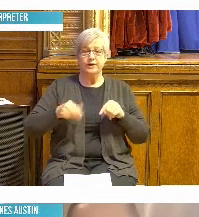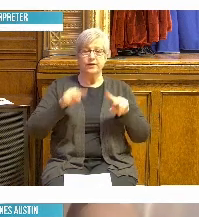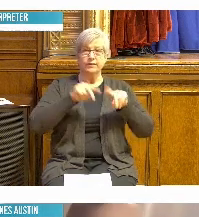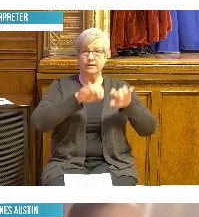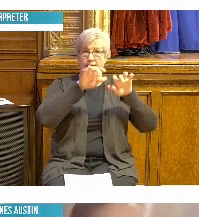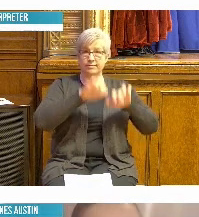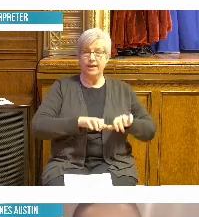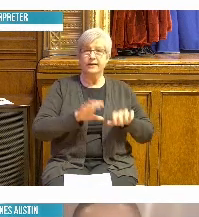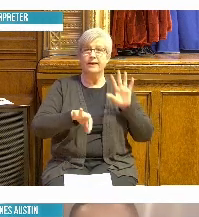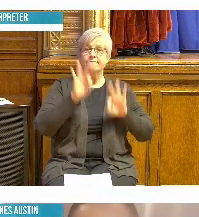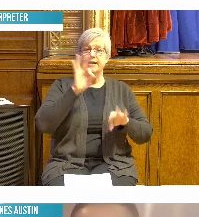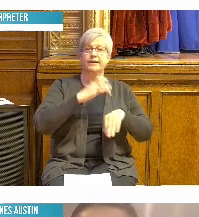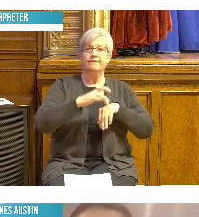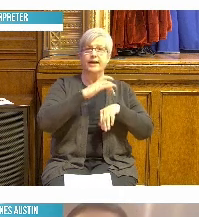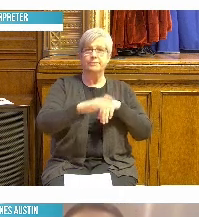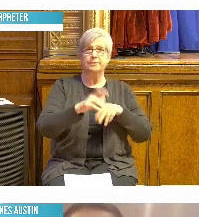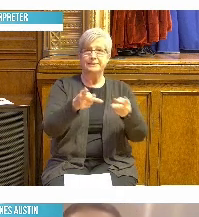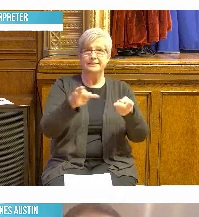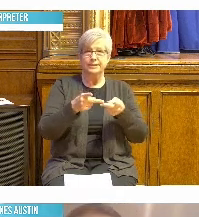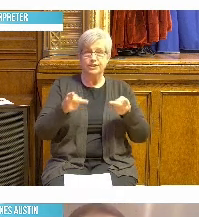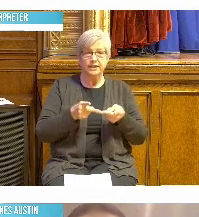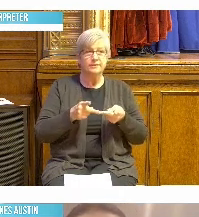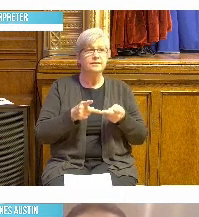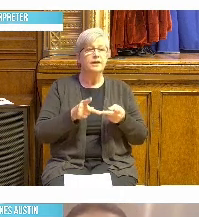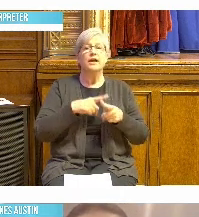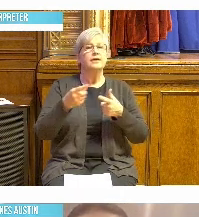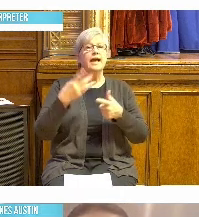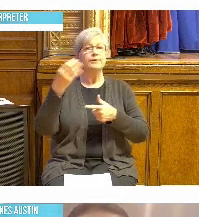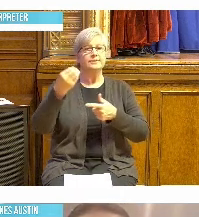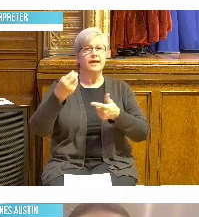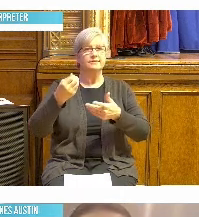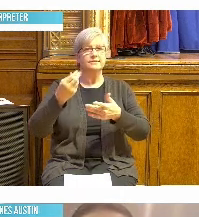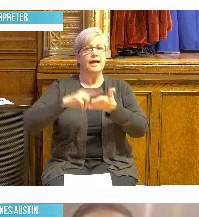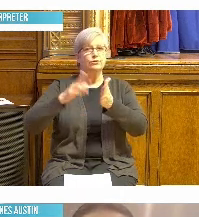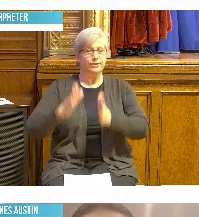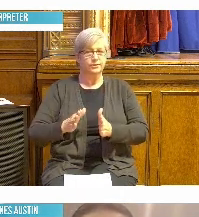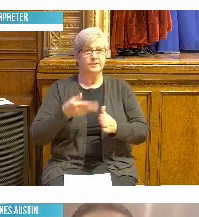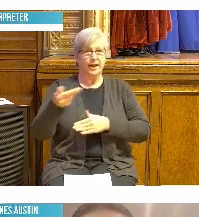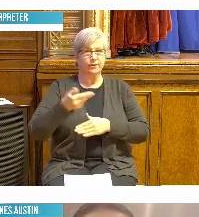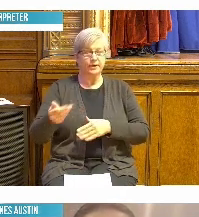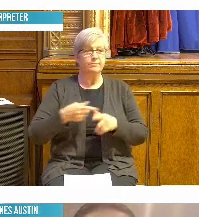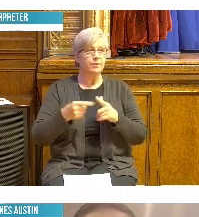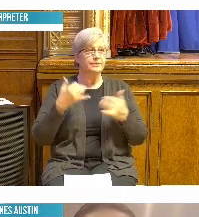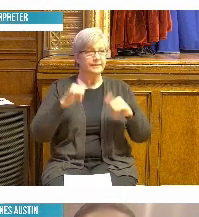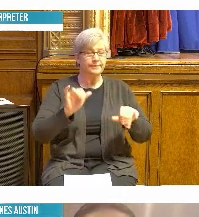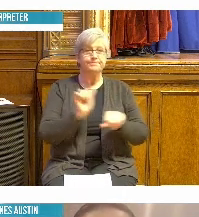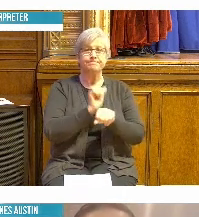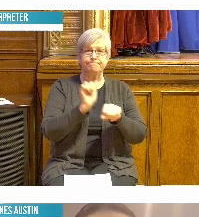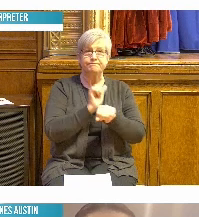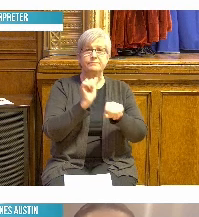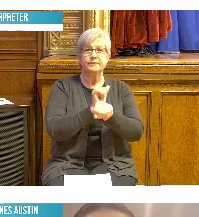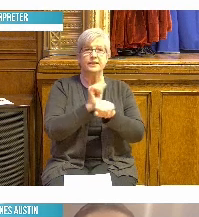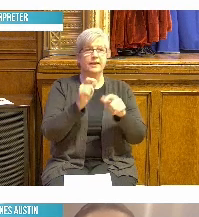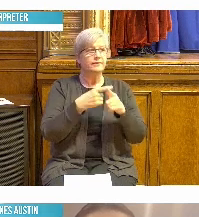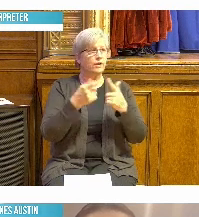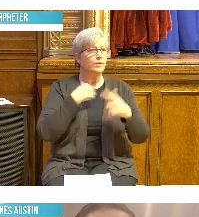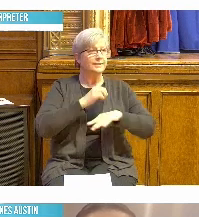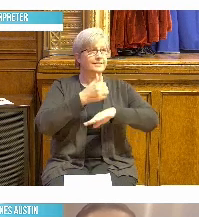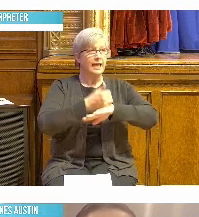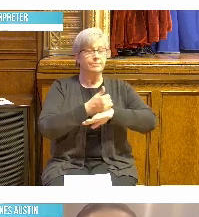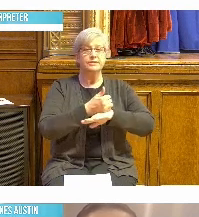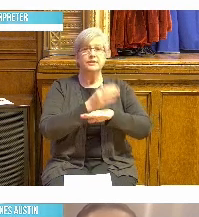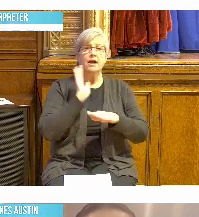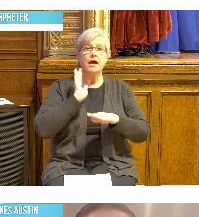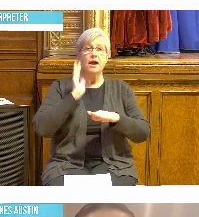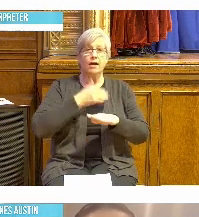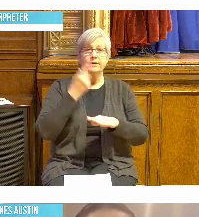website and learn about the hirings, the consultants that we're hiring, but we still have a lot of work to do as we establish what